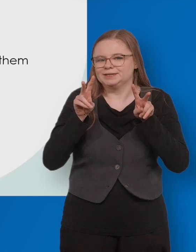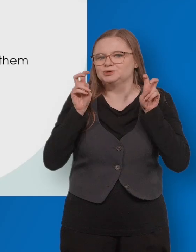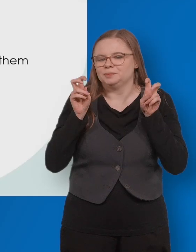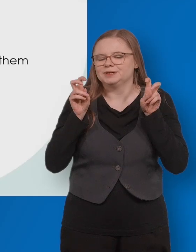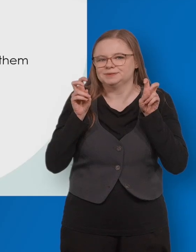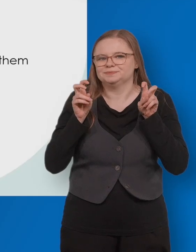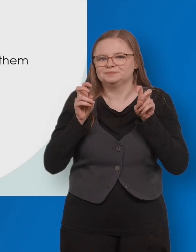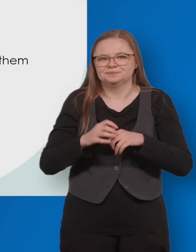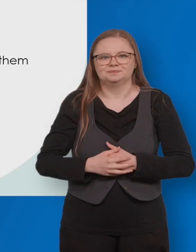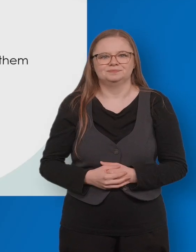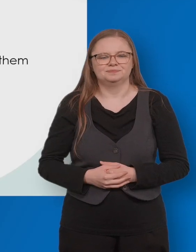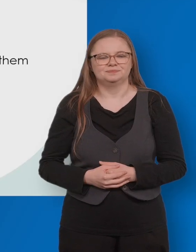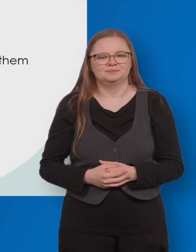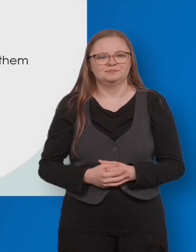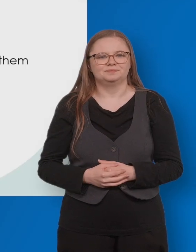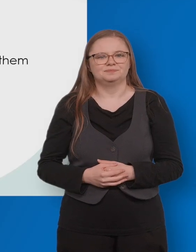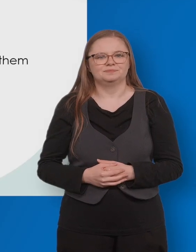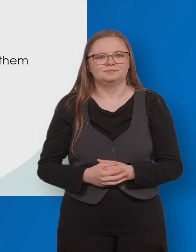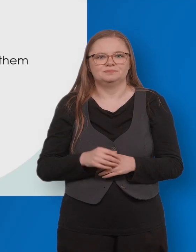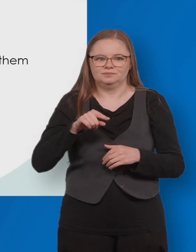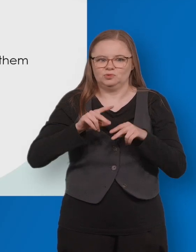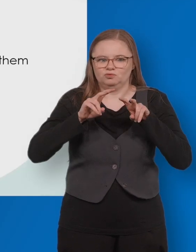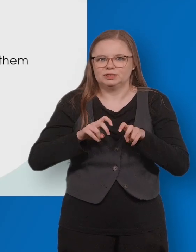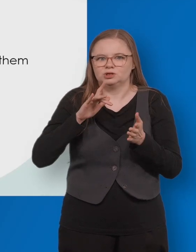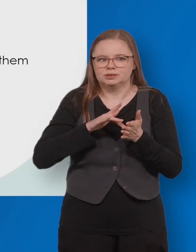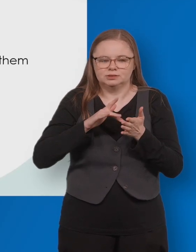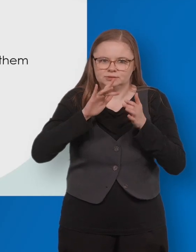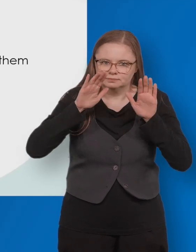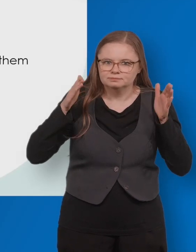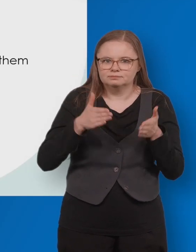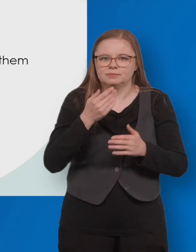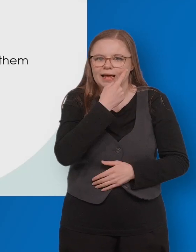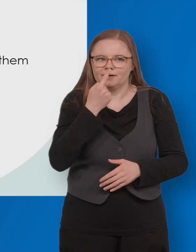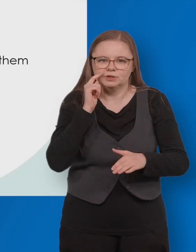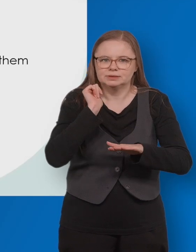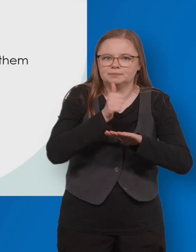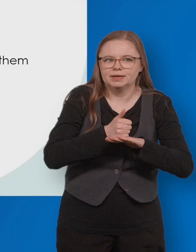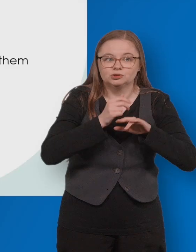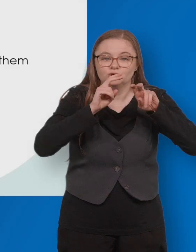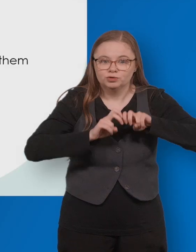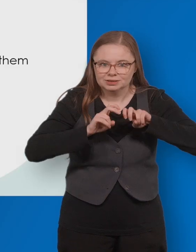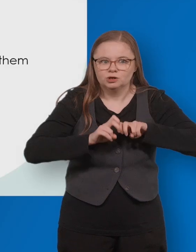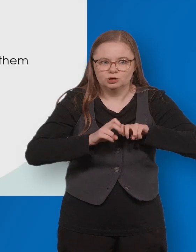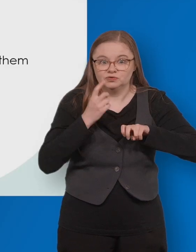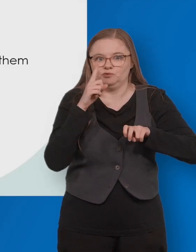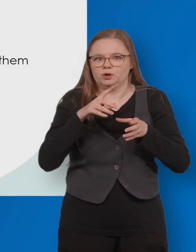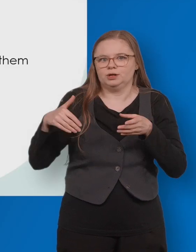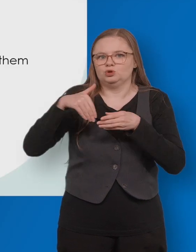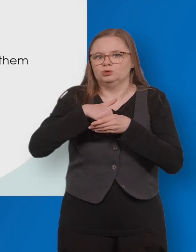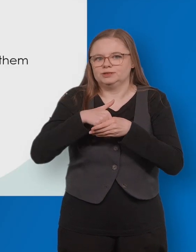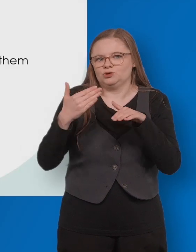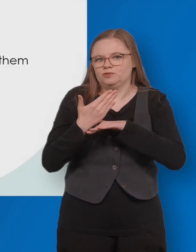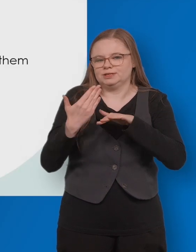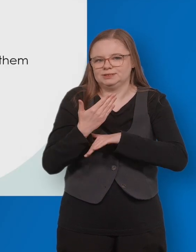that our research, the whole centre is based around evidence-based research for inclusive